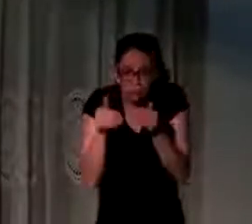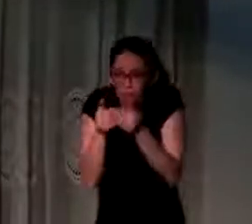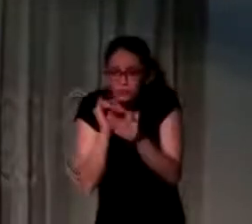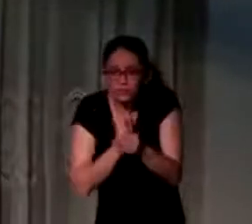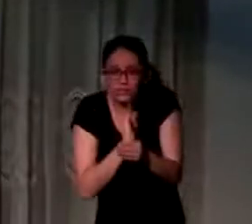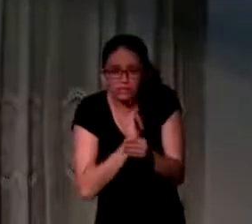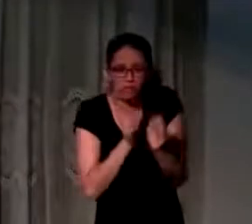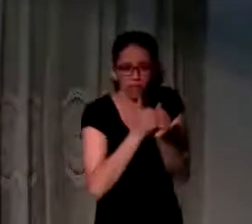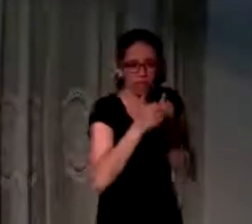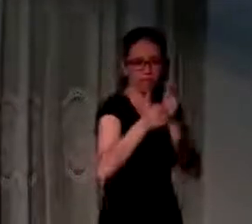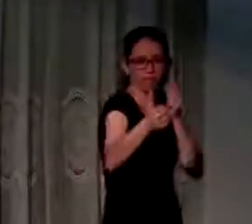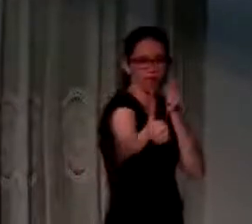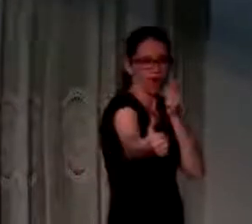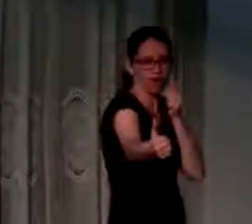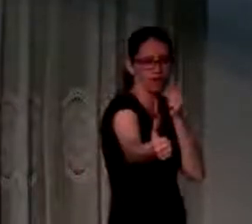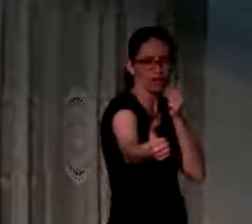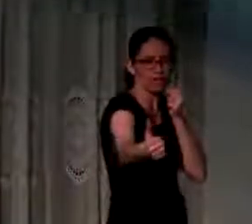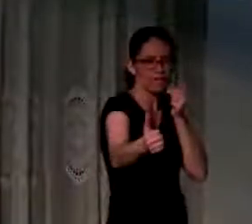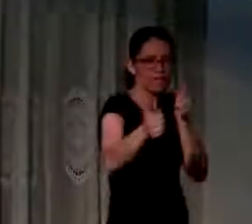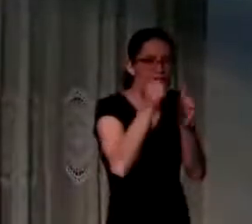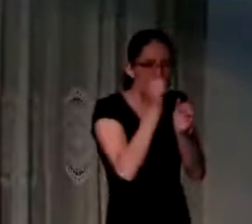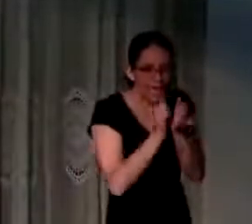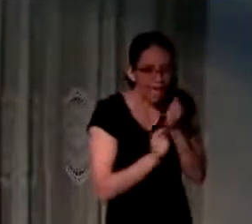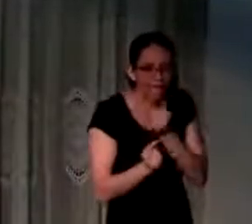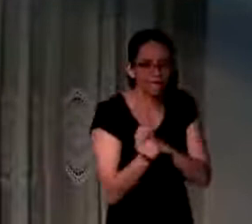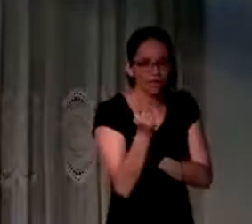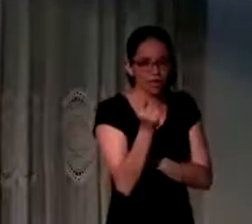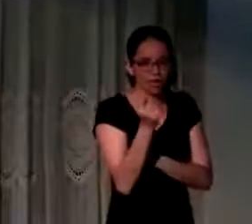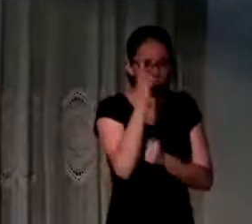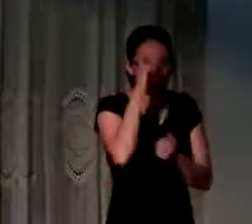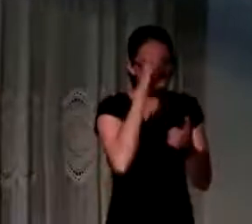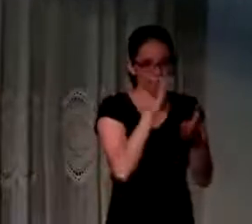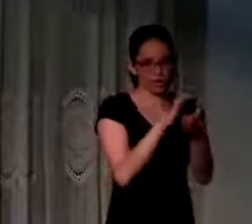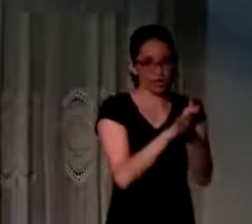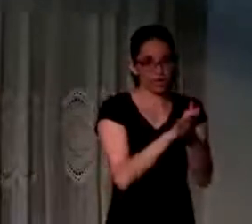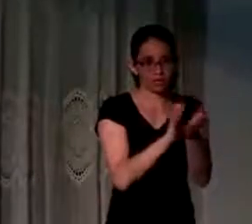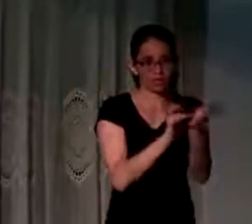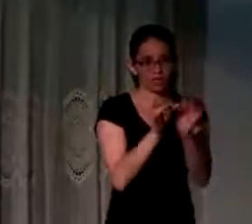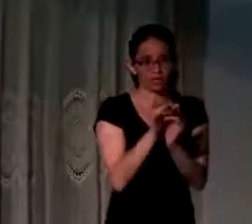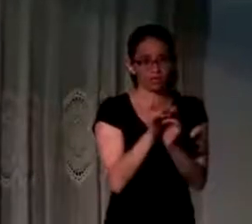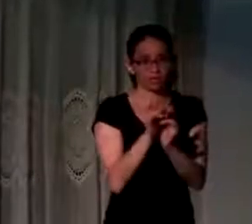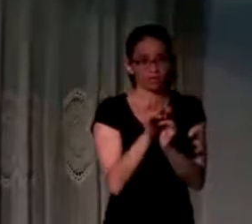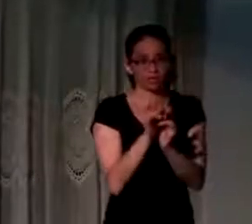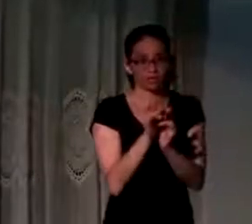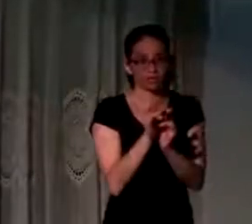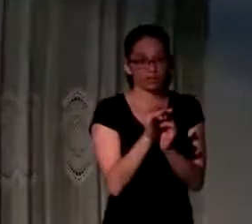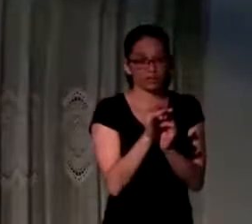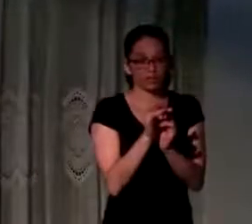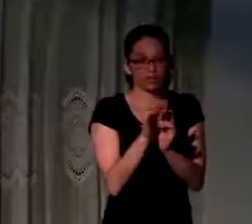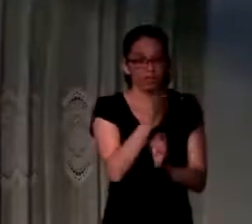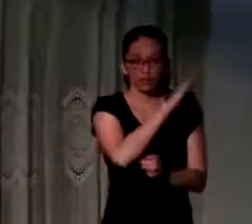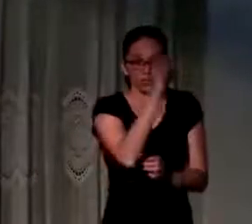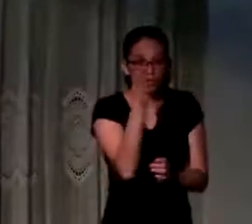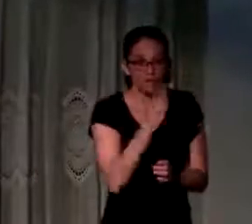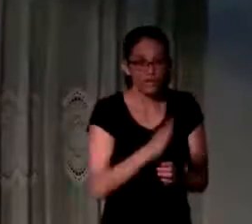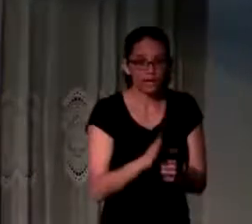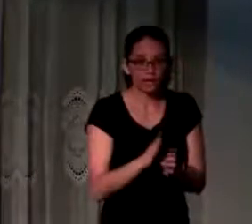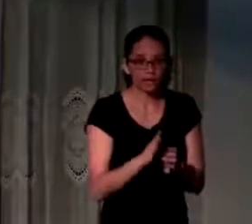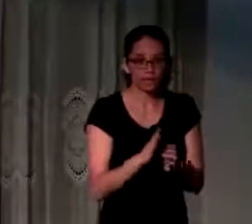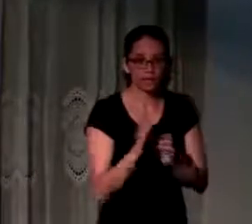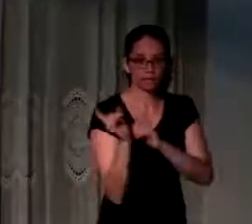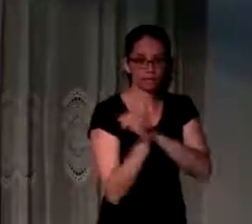be. Anyone who believes on Jesus Christ will never be put to shame.